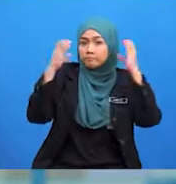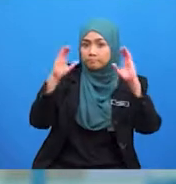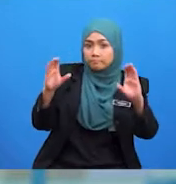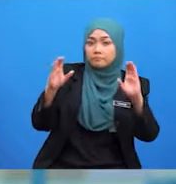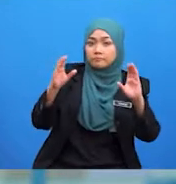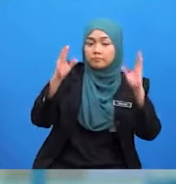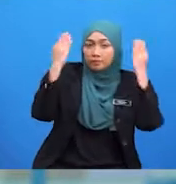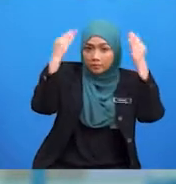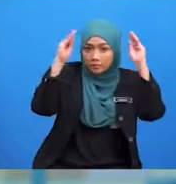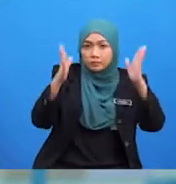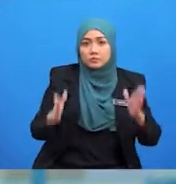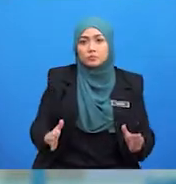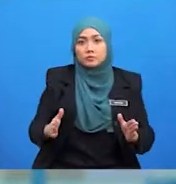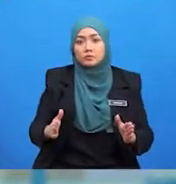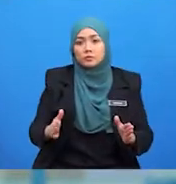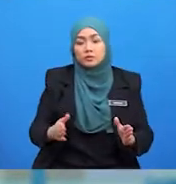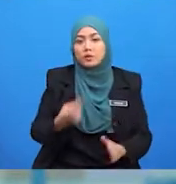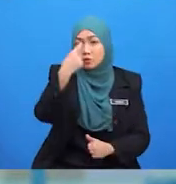to try them someday. Don't you?